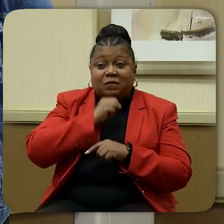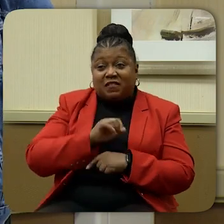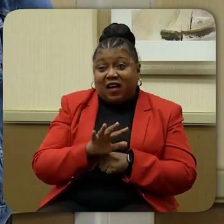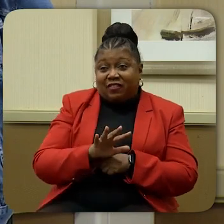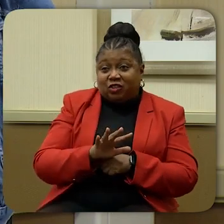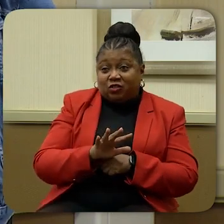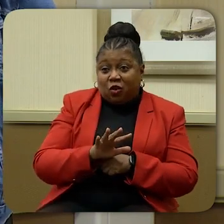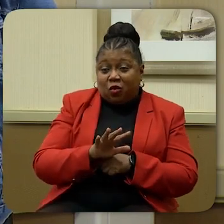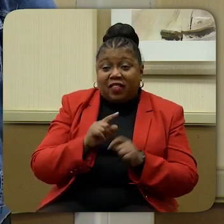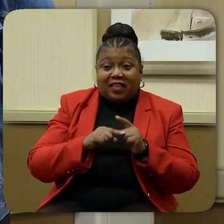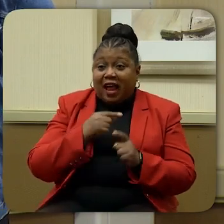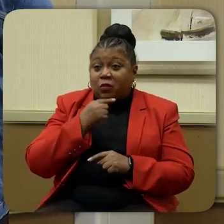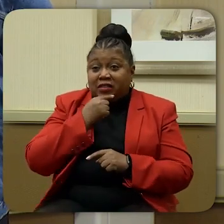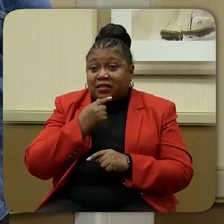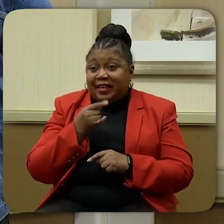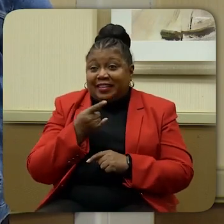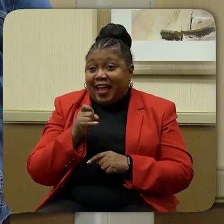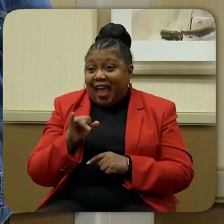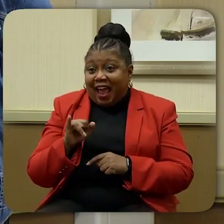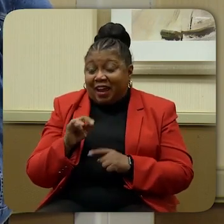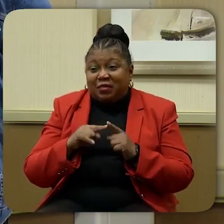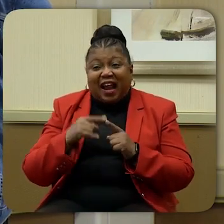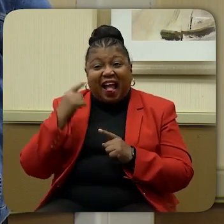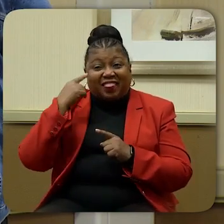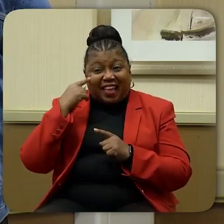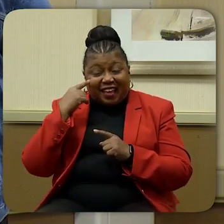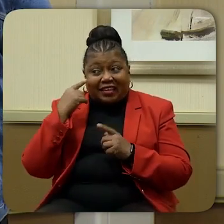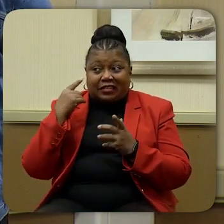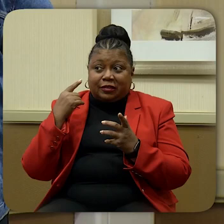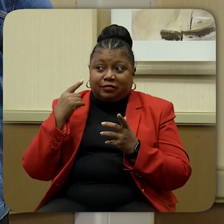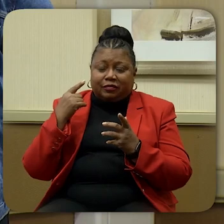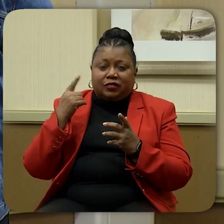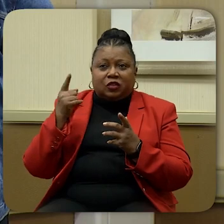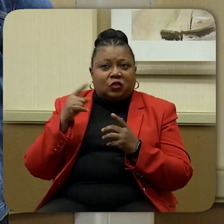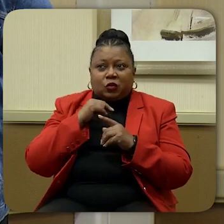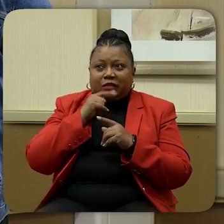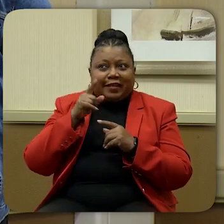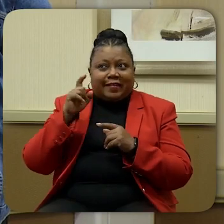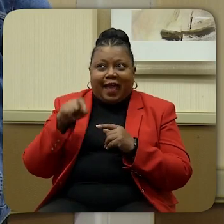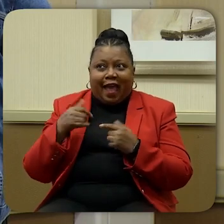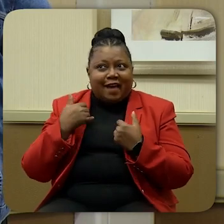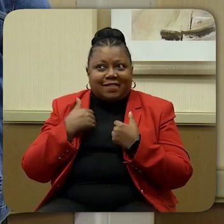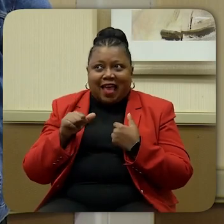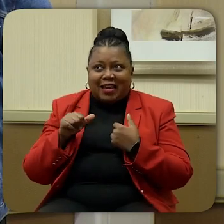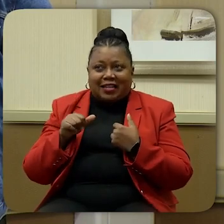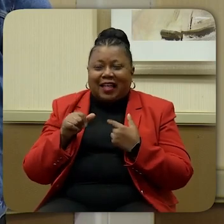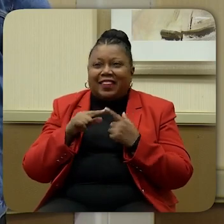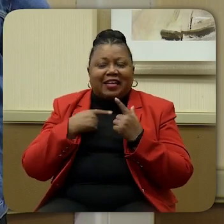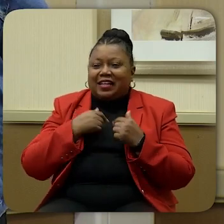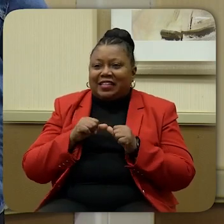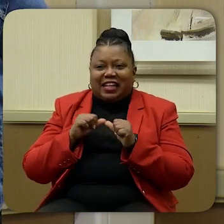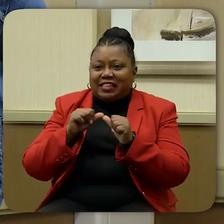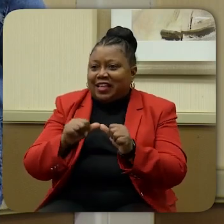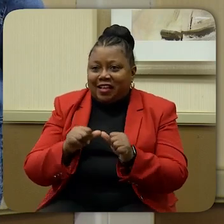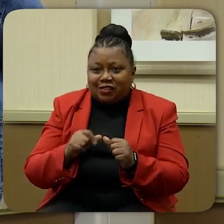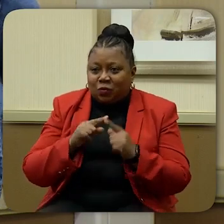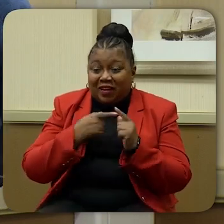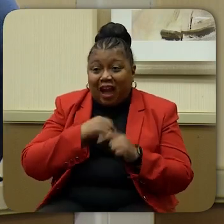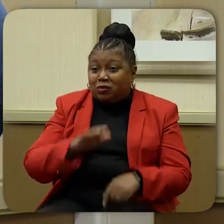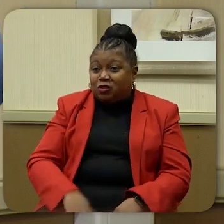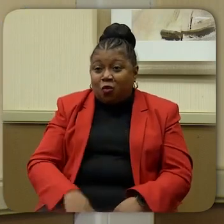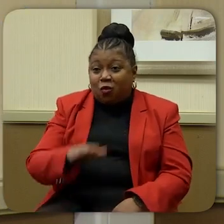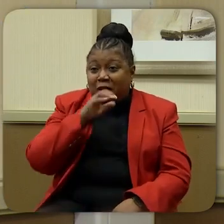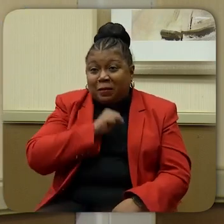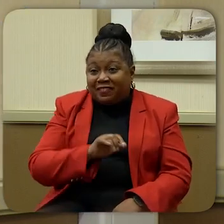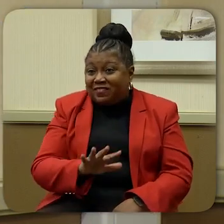old that I was gay, but I think you didn't have any, that didn't exist really when I was growing